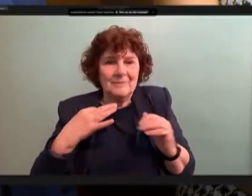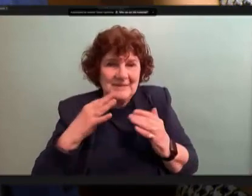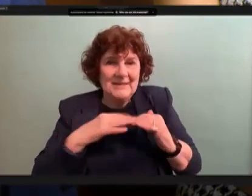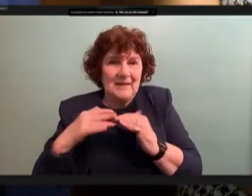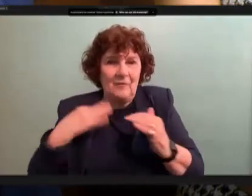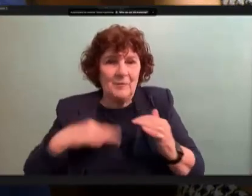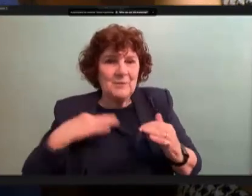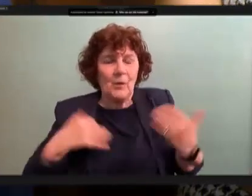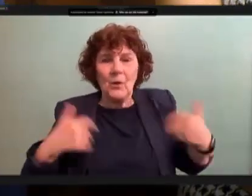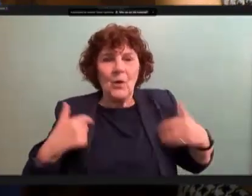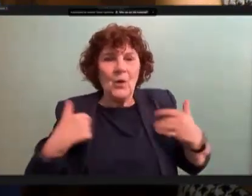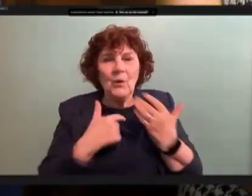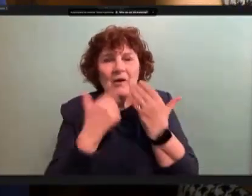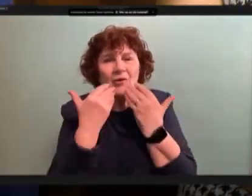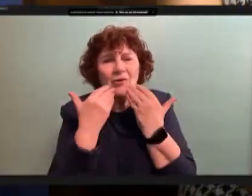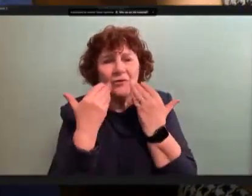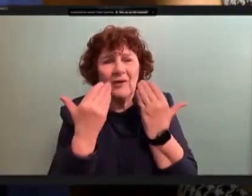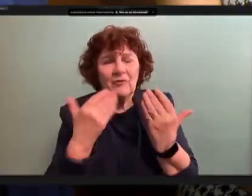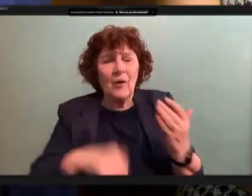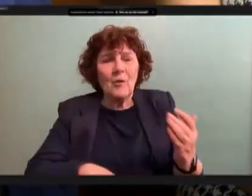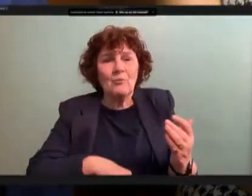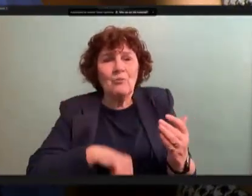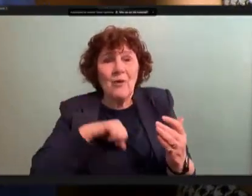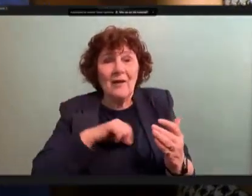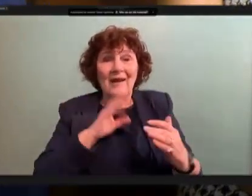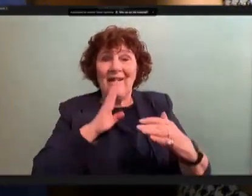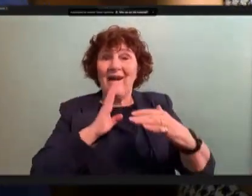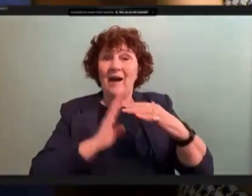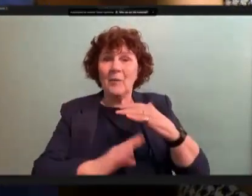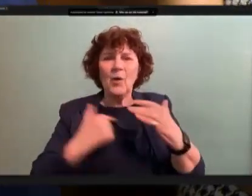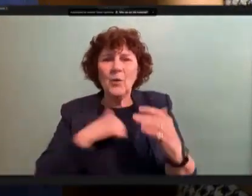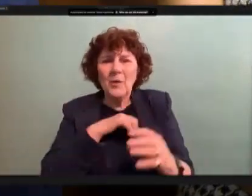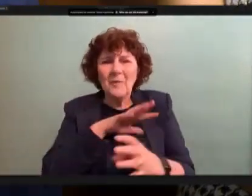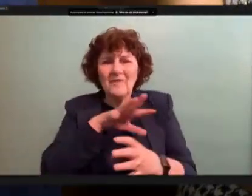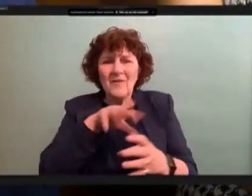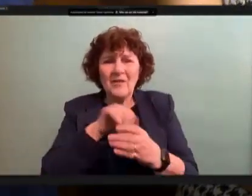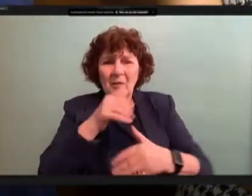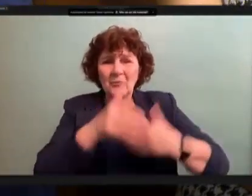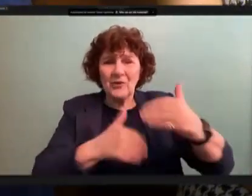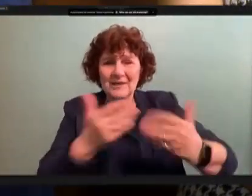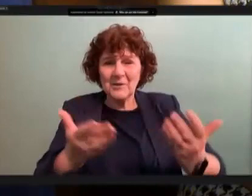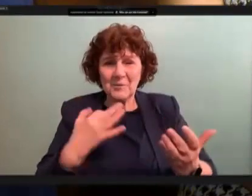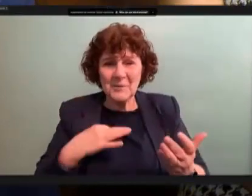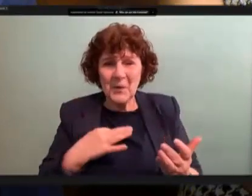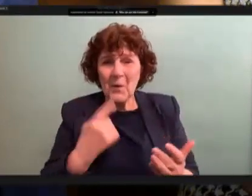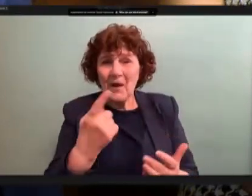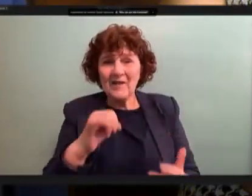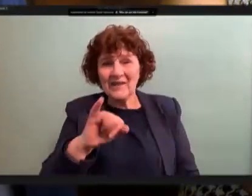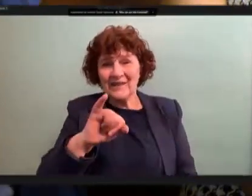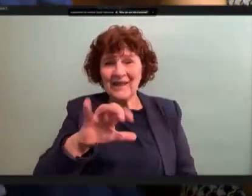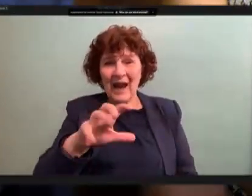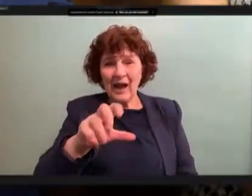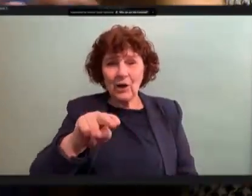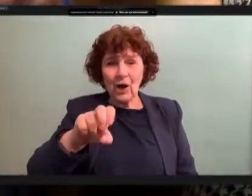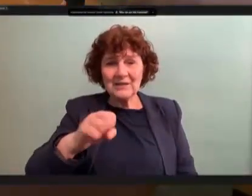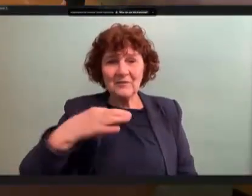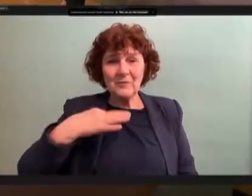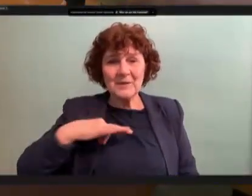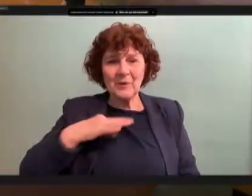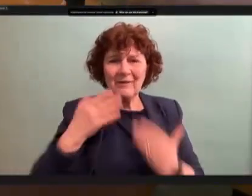just grateful and proud and humbled to be able to be part of the process here in Pittsburgh and be one of the icons of Pittsburgh. Thank you very much.